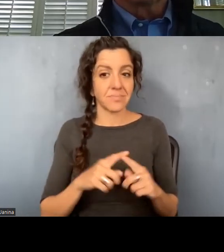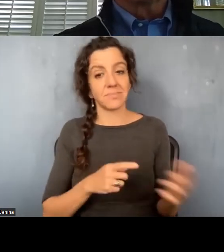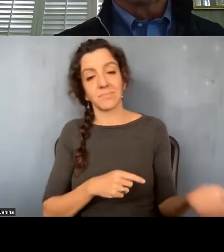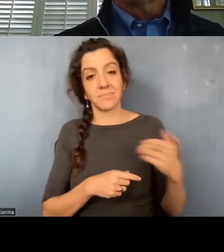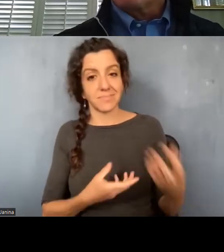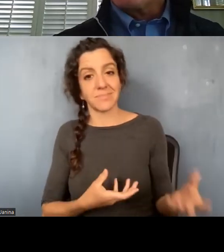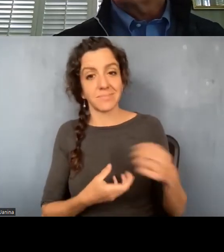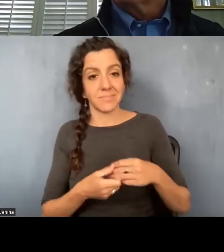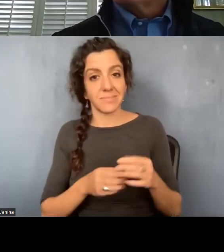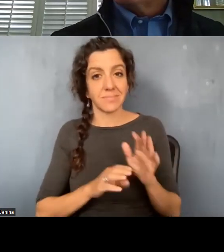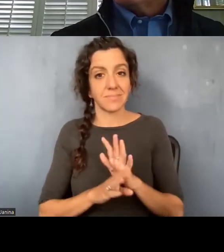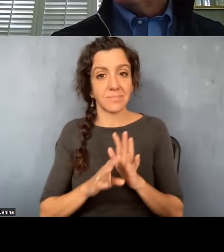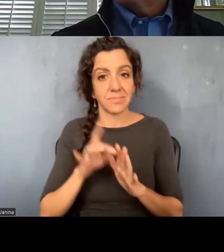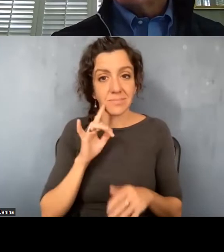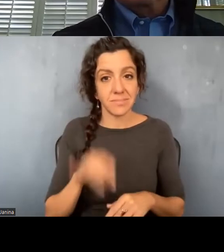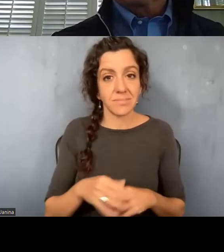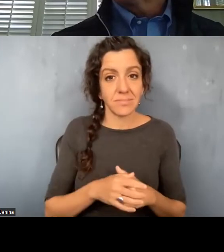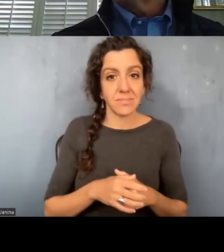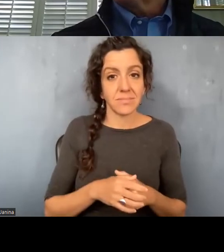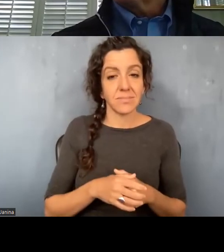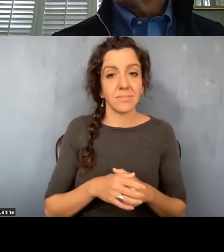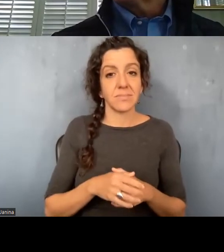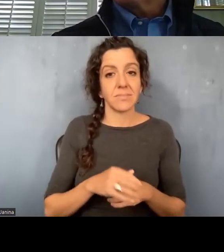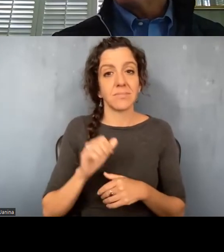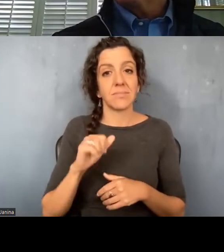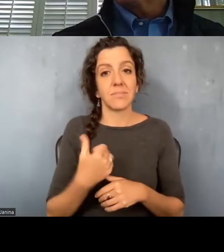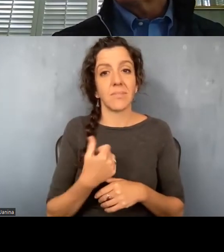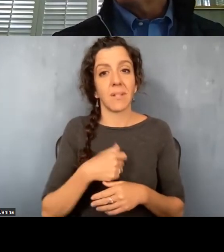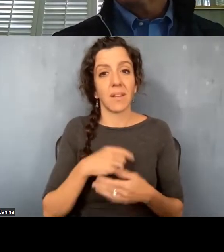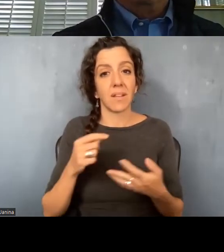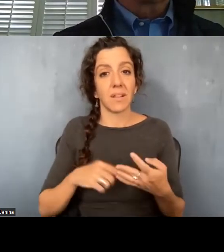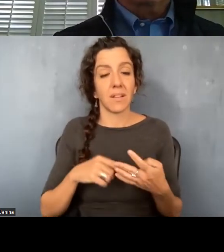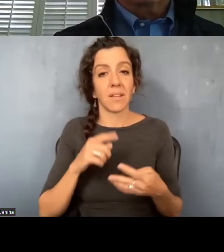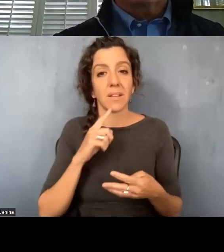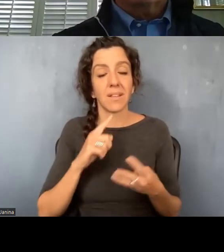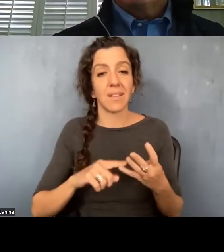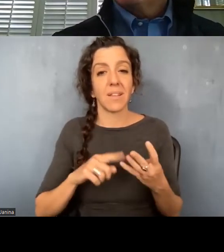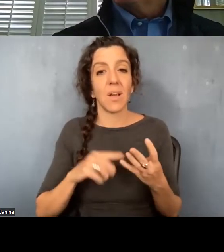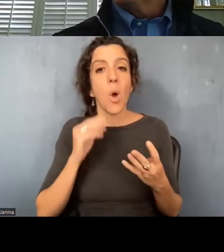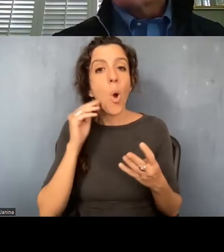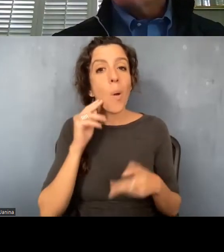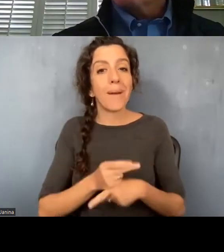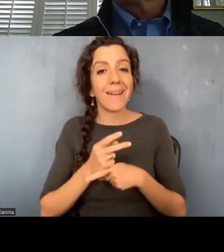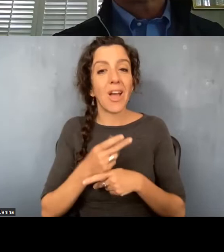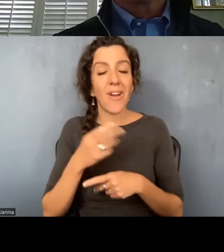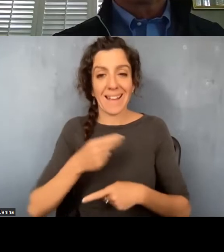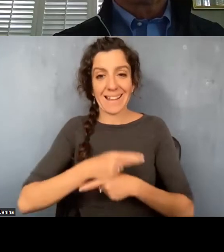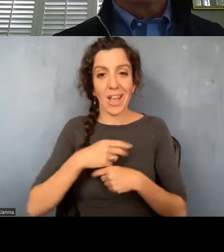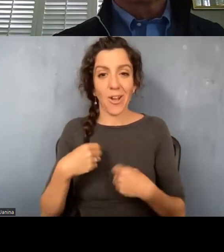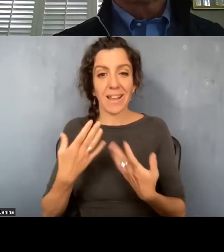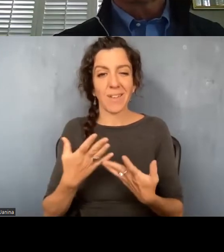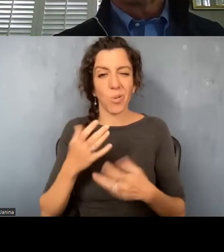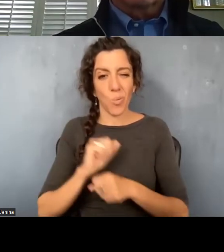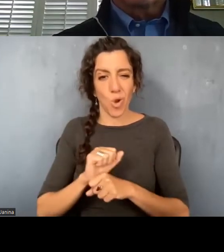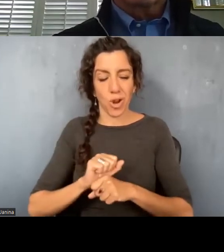development of that. And the other theme was home care and caregiver workforce issues,